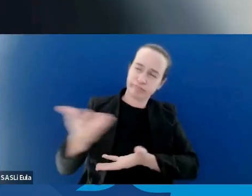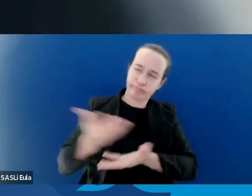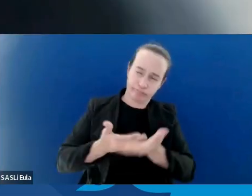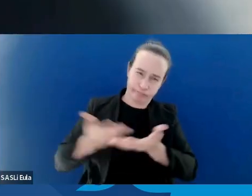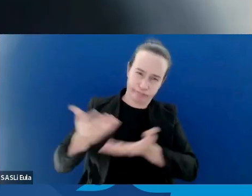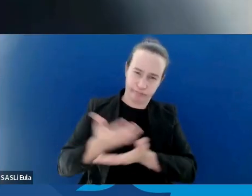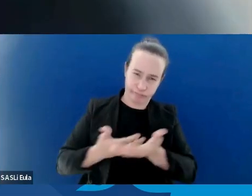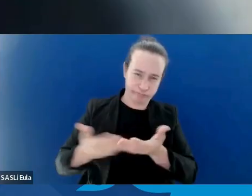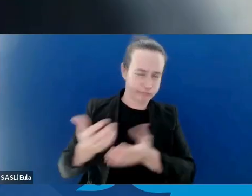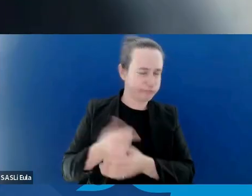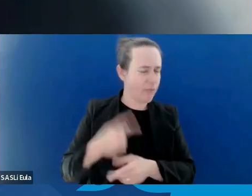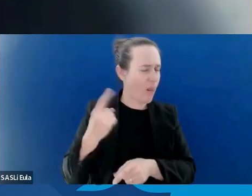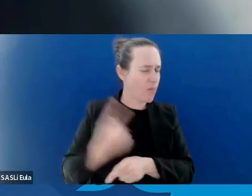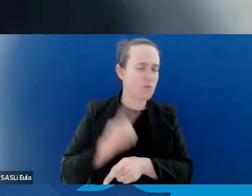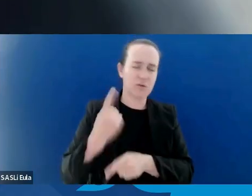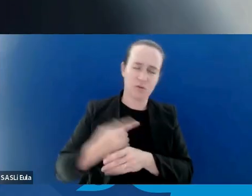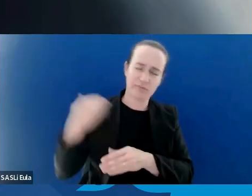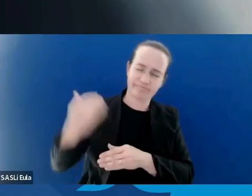discussion all the time.